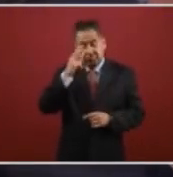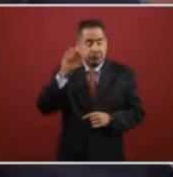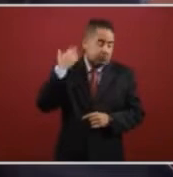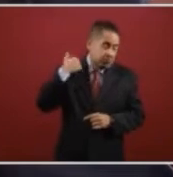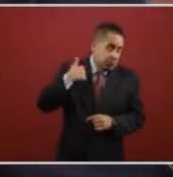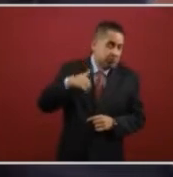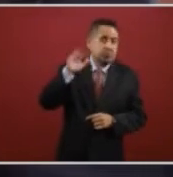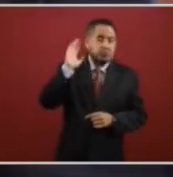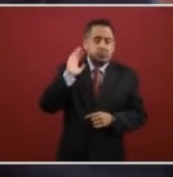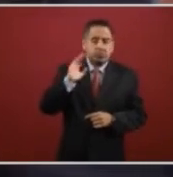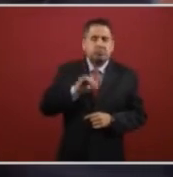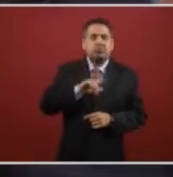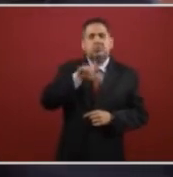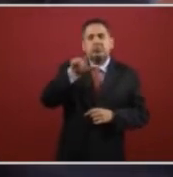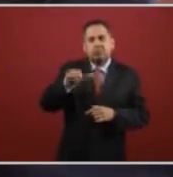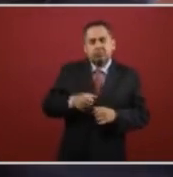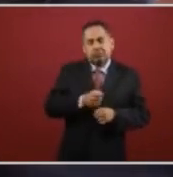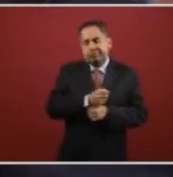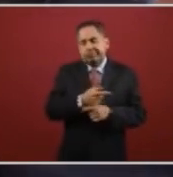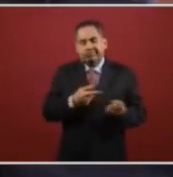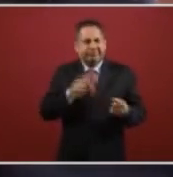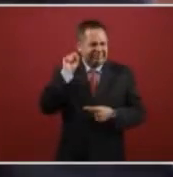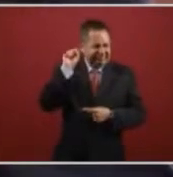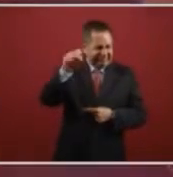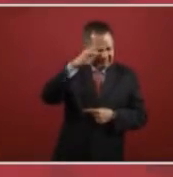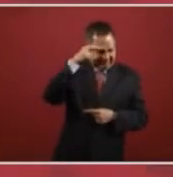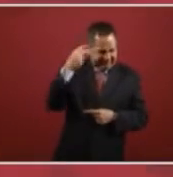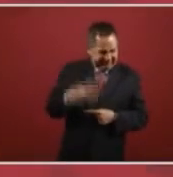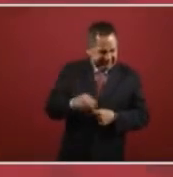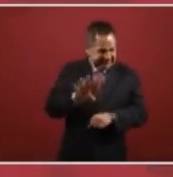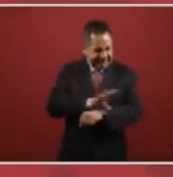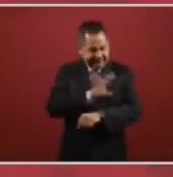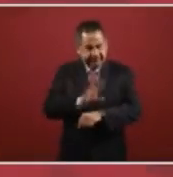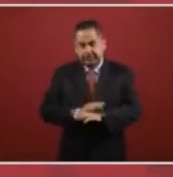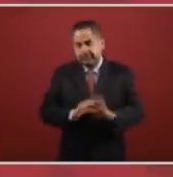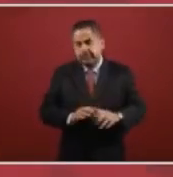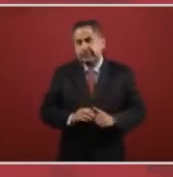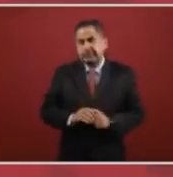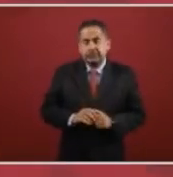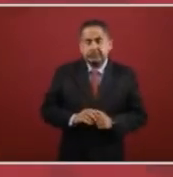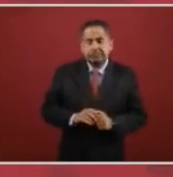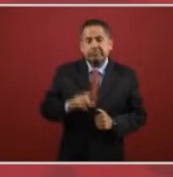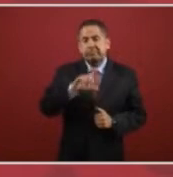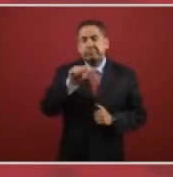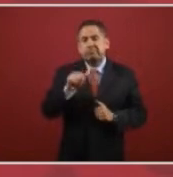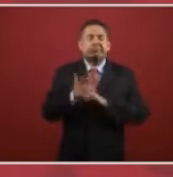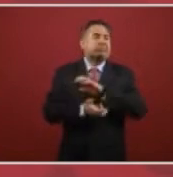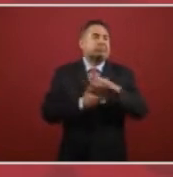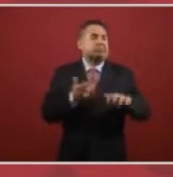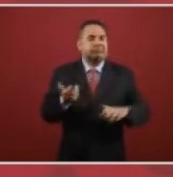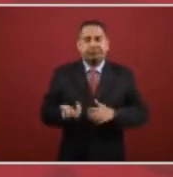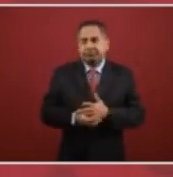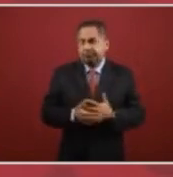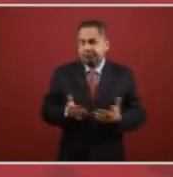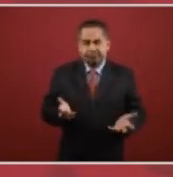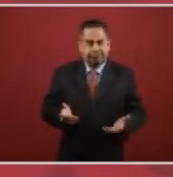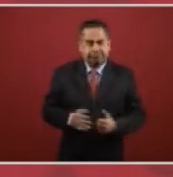in Mexico, the Mexican of Union of